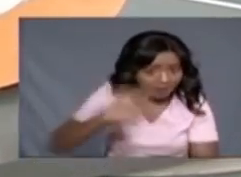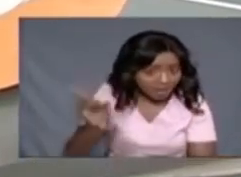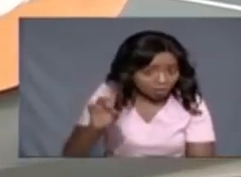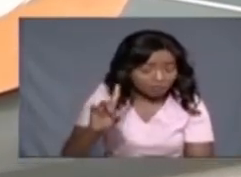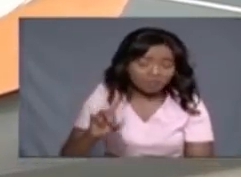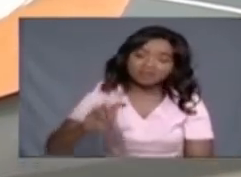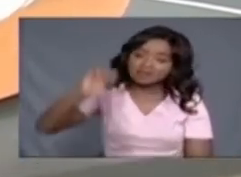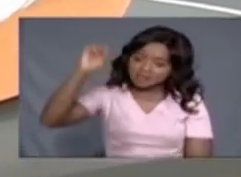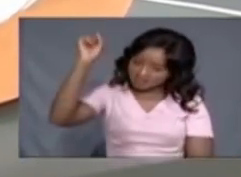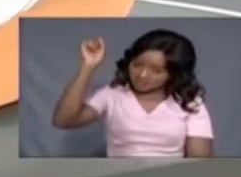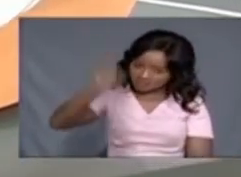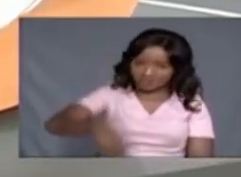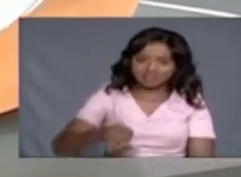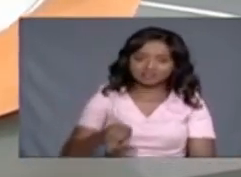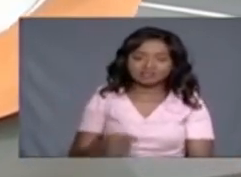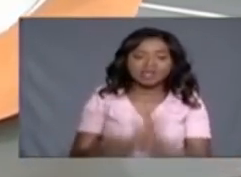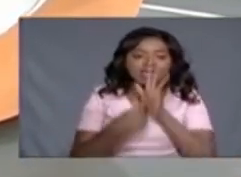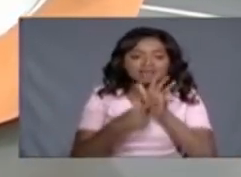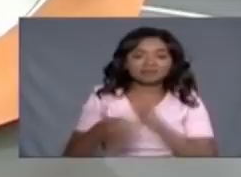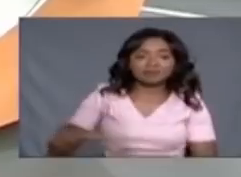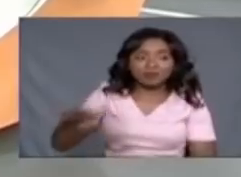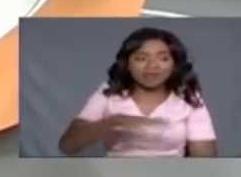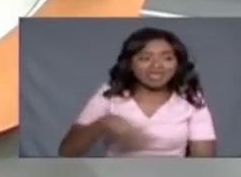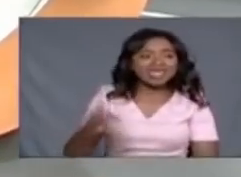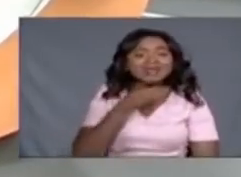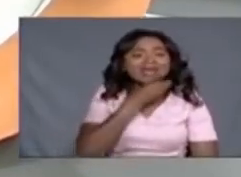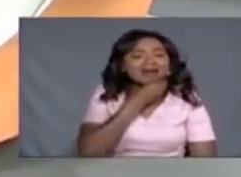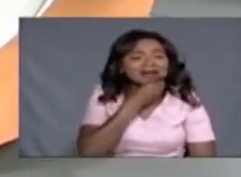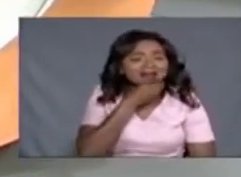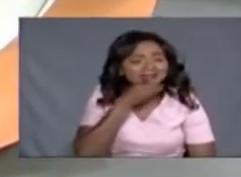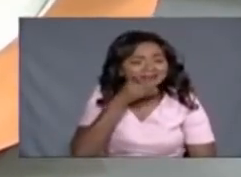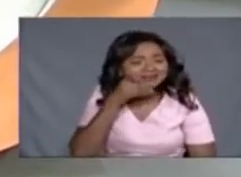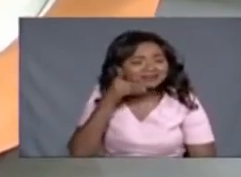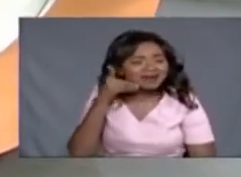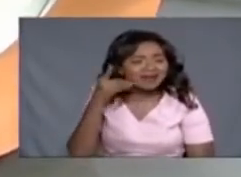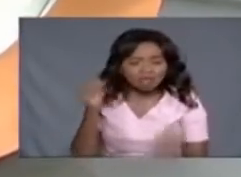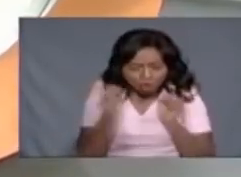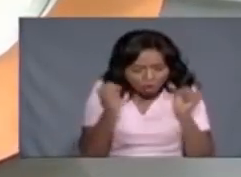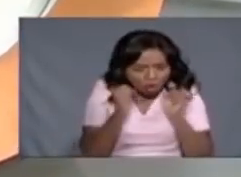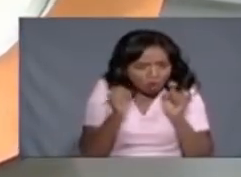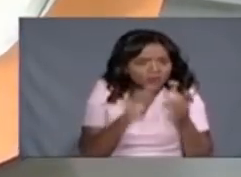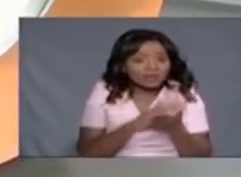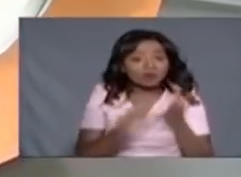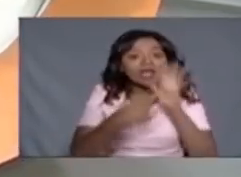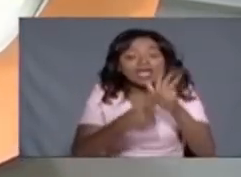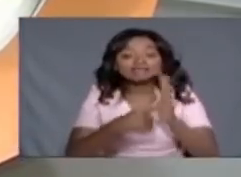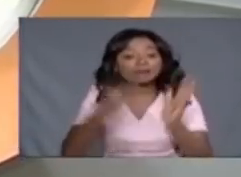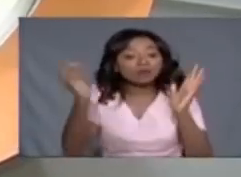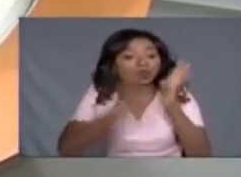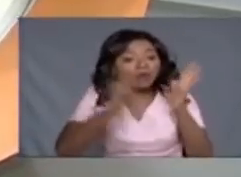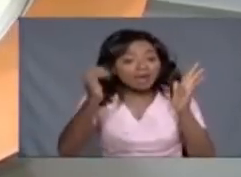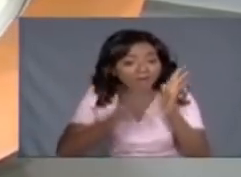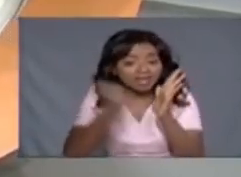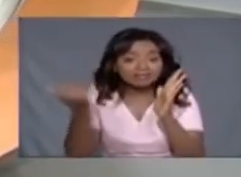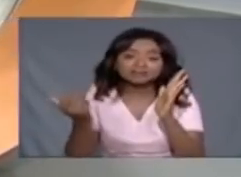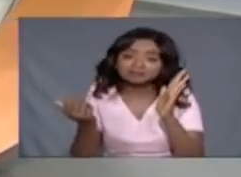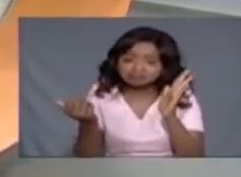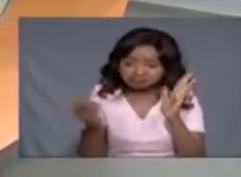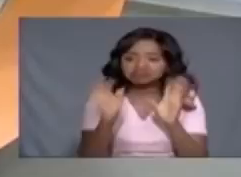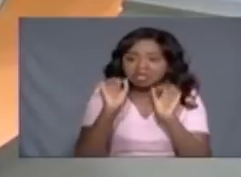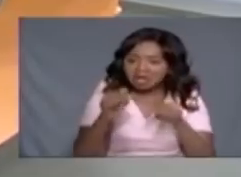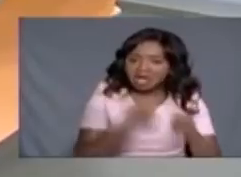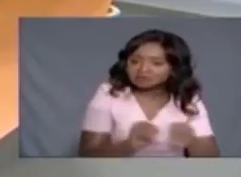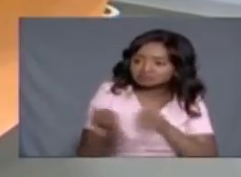Yes, particularly in dry areas that are not really cold. So Ukambani? Yes, they will move. They will move